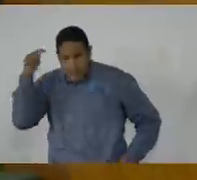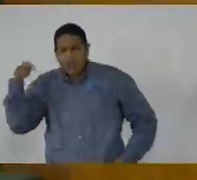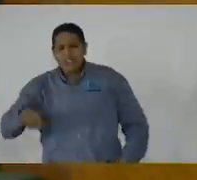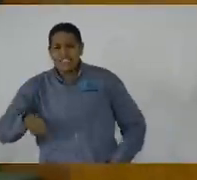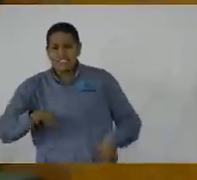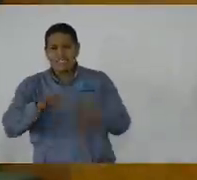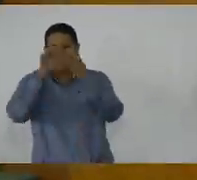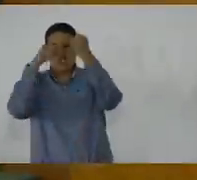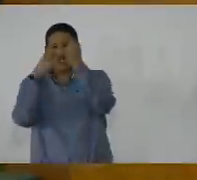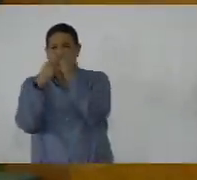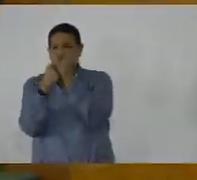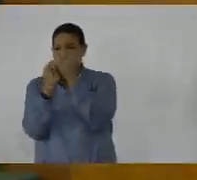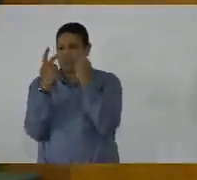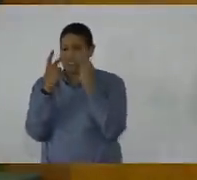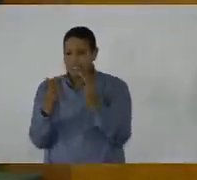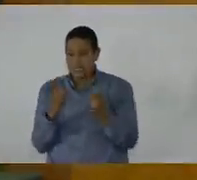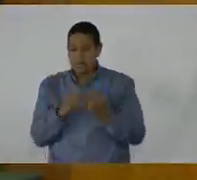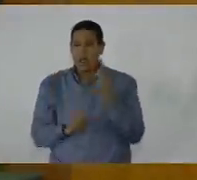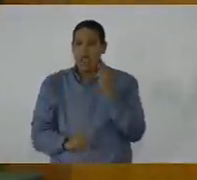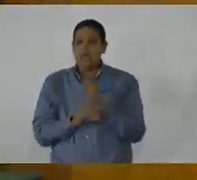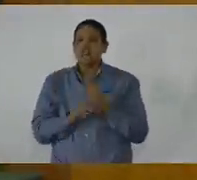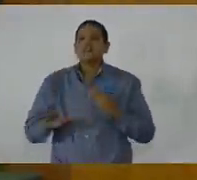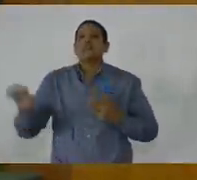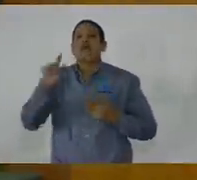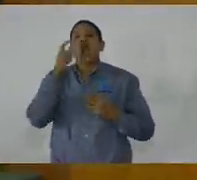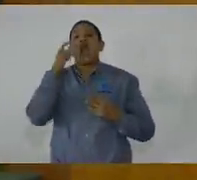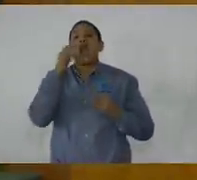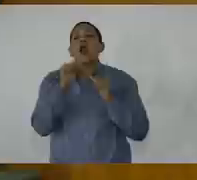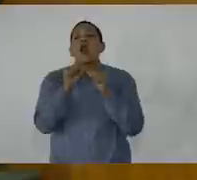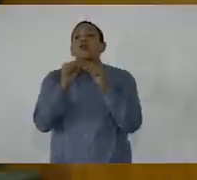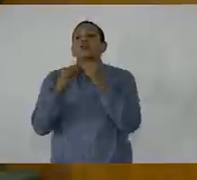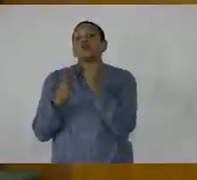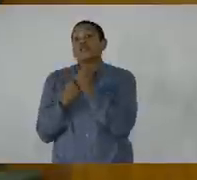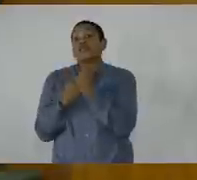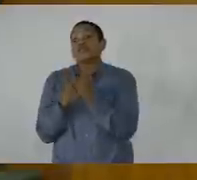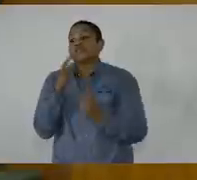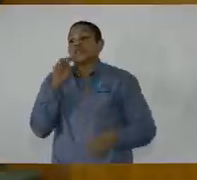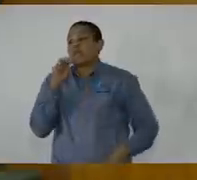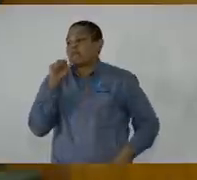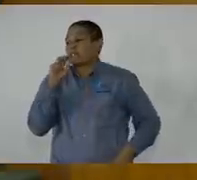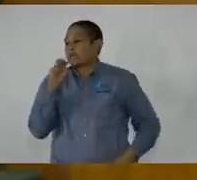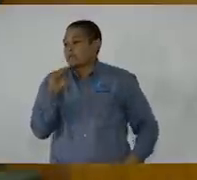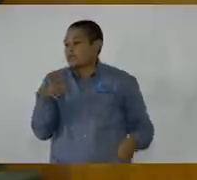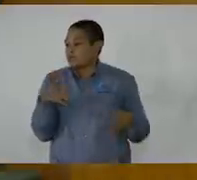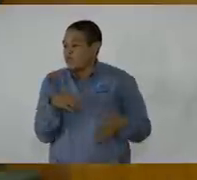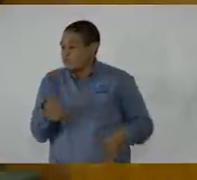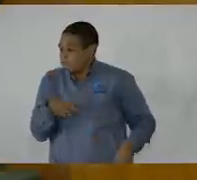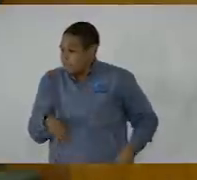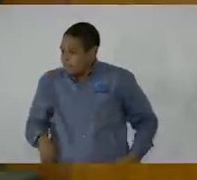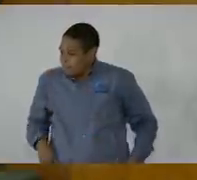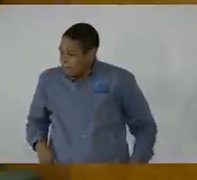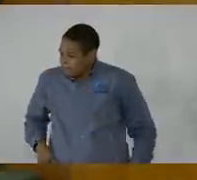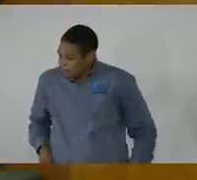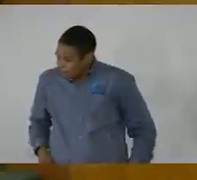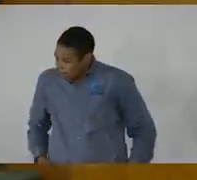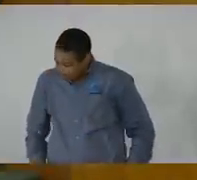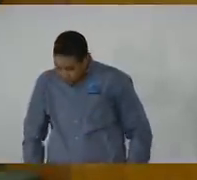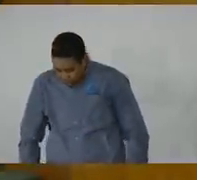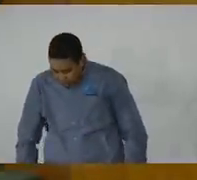special support as well as their continued assistance to the MSME sector.